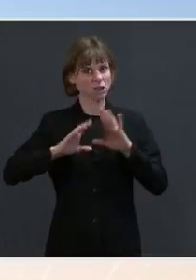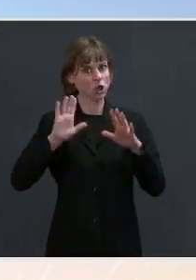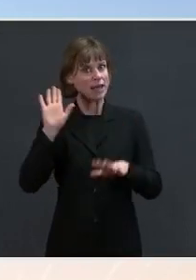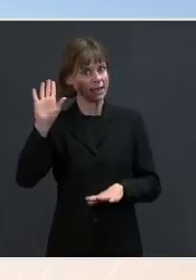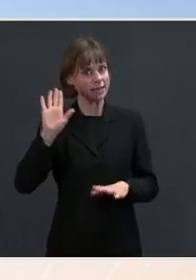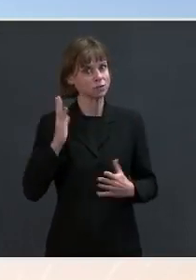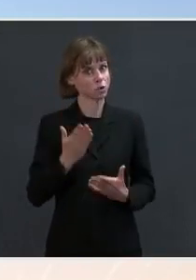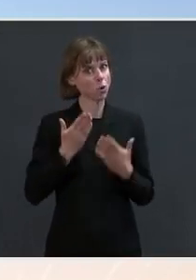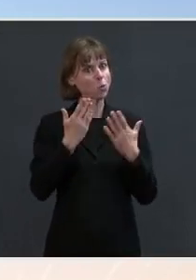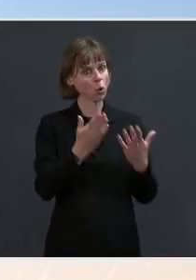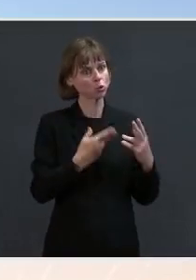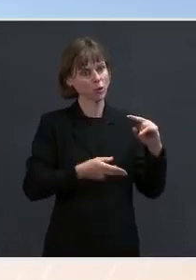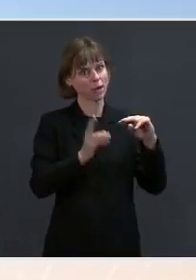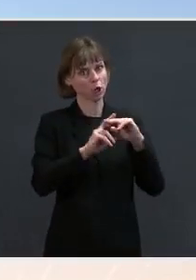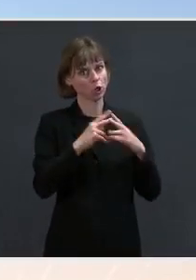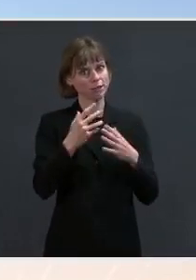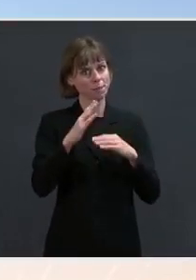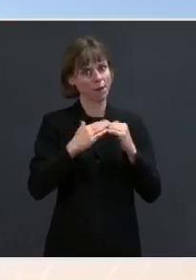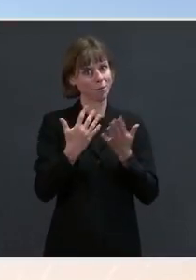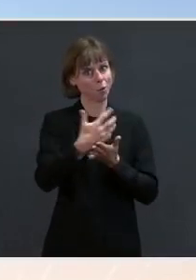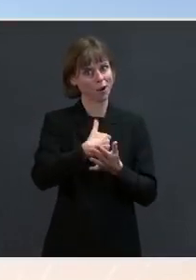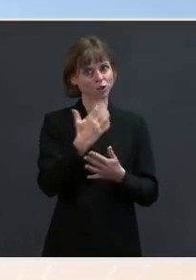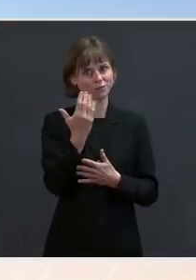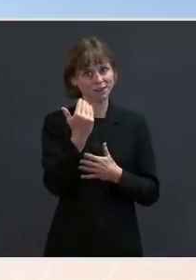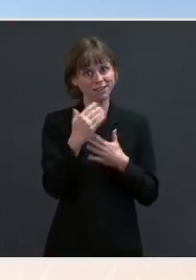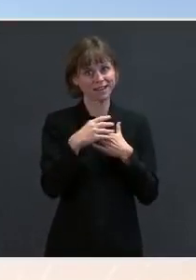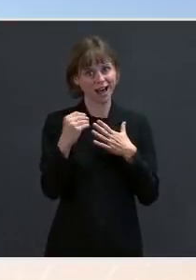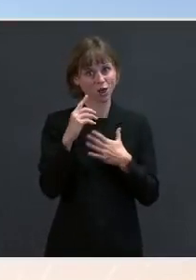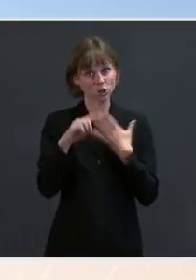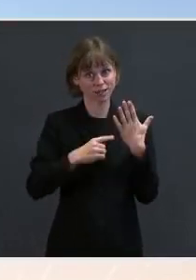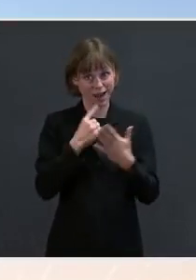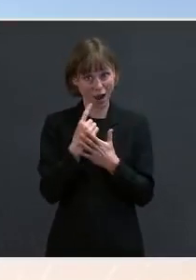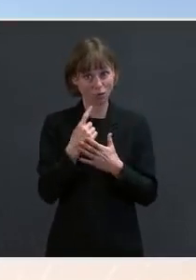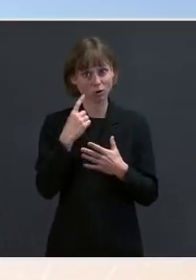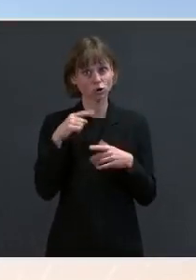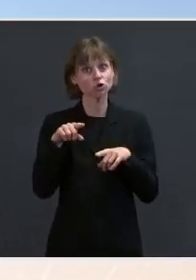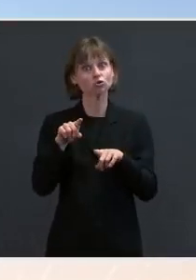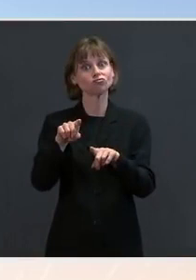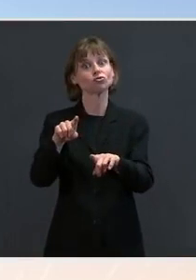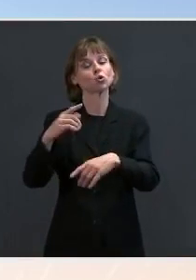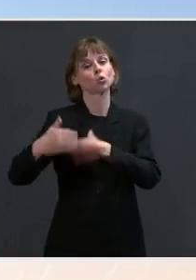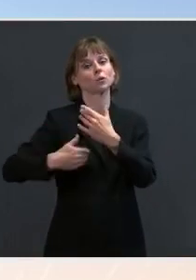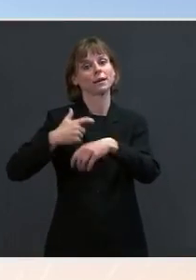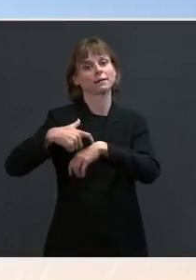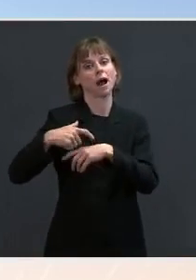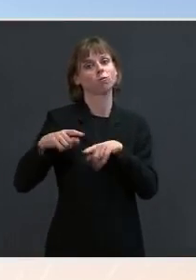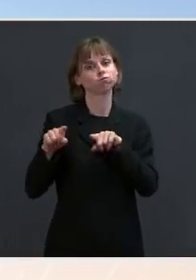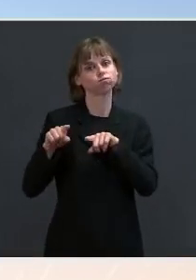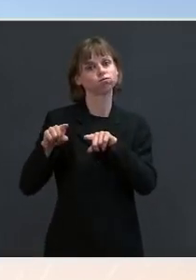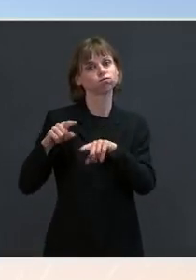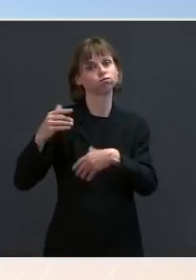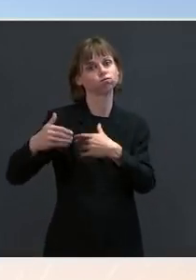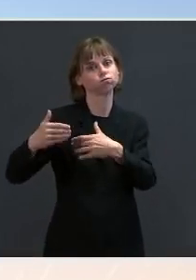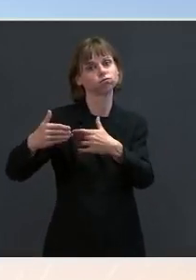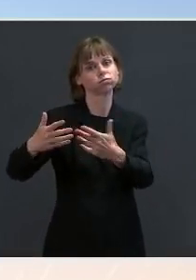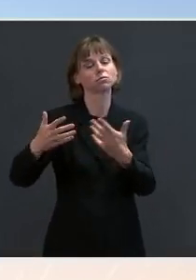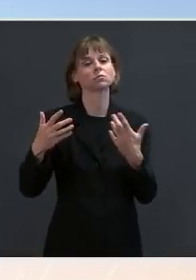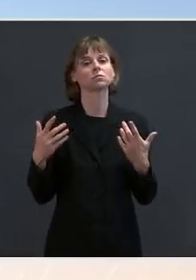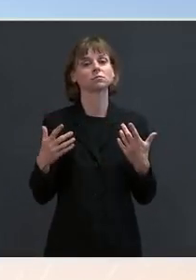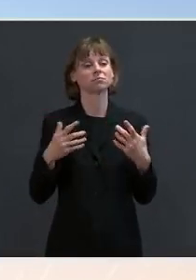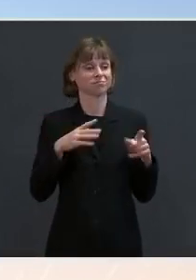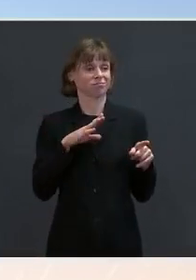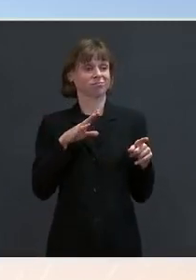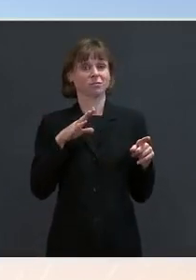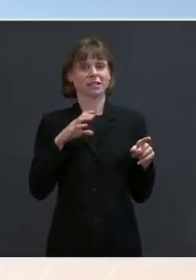increase the minimum wage to $15 an hour, to do it over a period of time, which members of the Senate, including progressive Democrats like Bernie